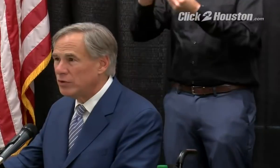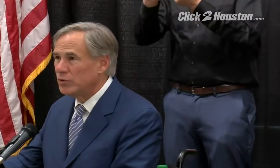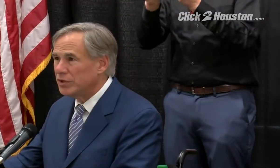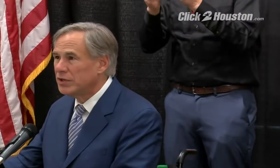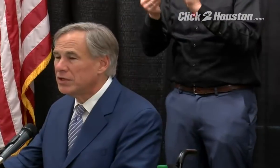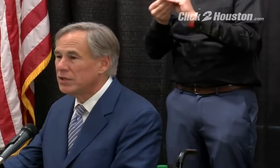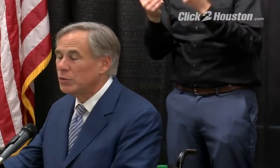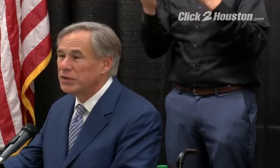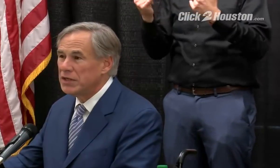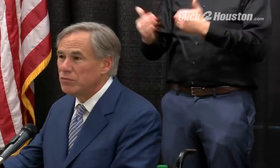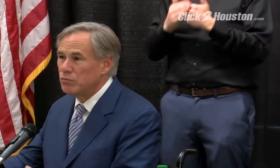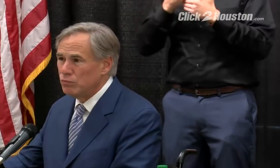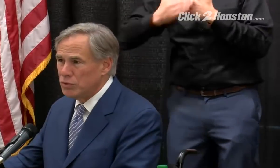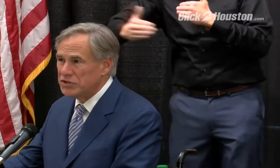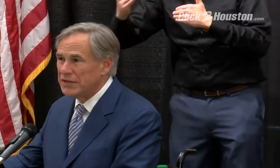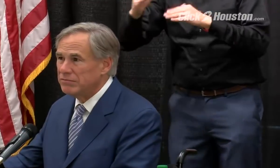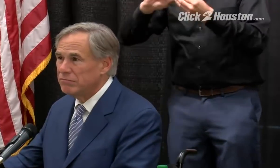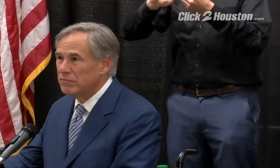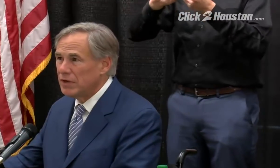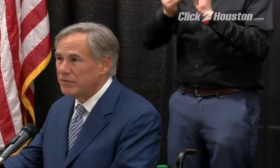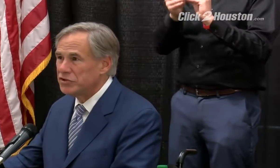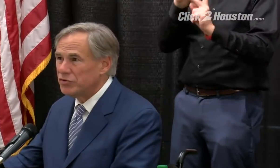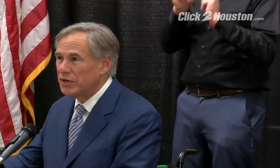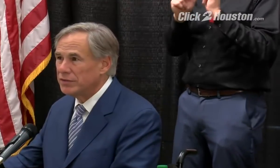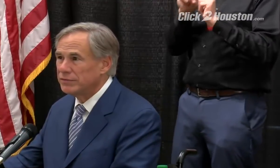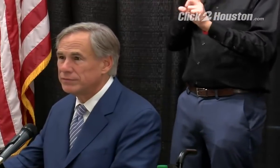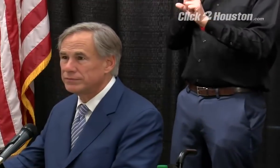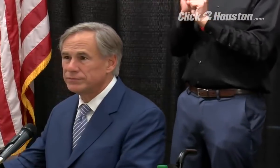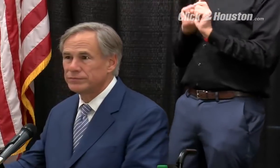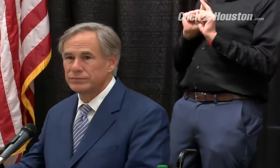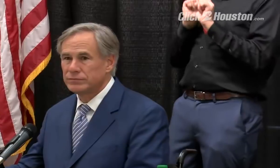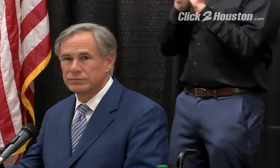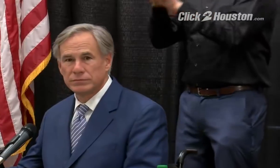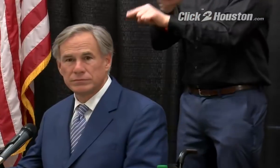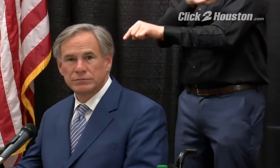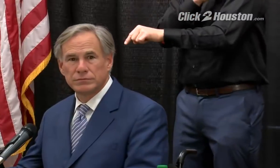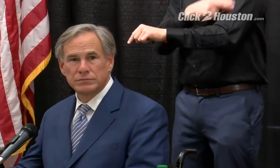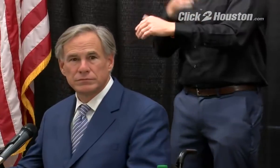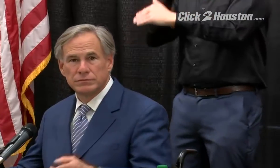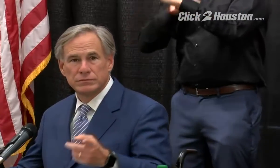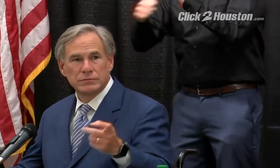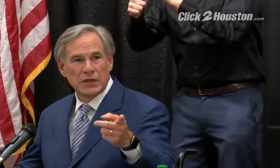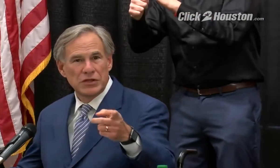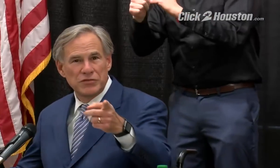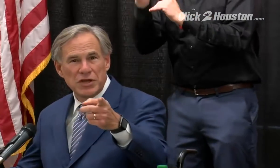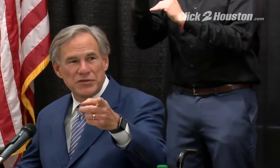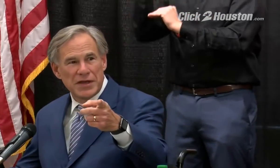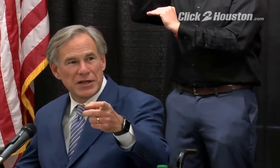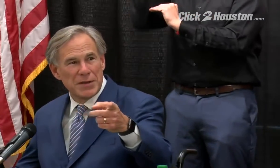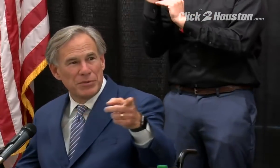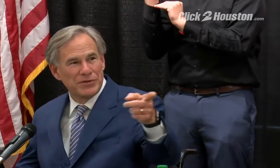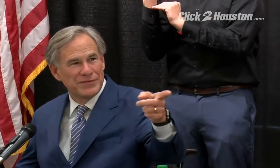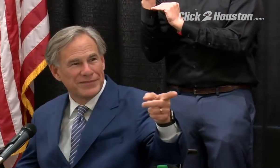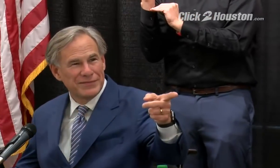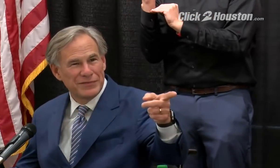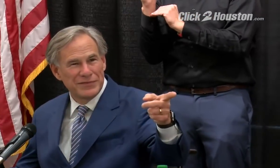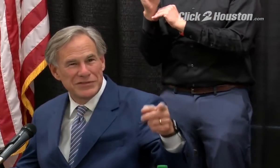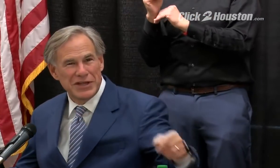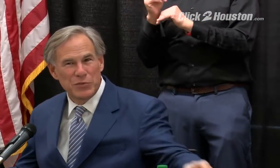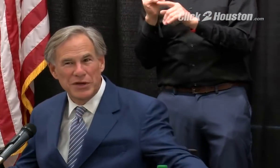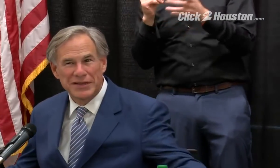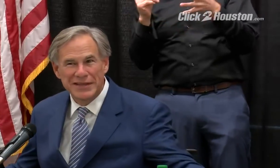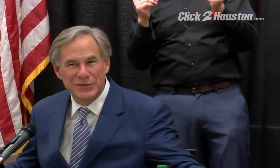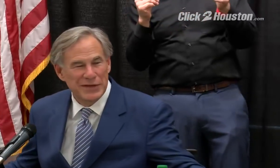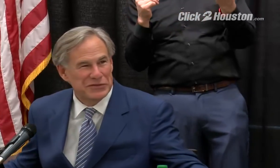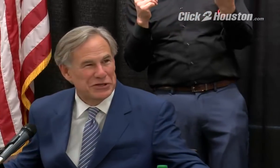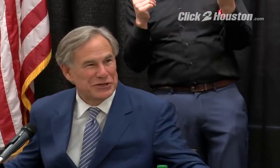going forward with the receipt of this drug. Last question. You've had a couple. She